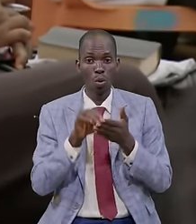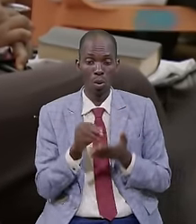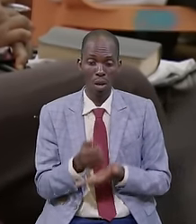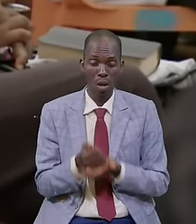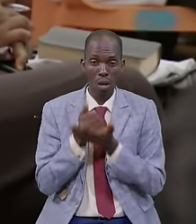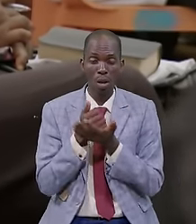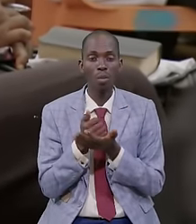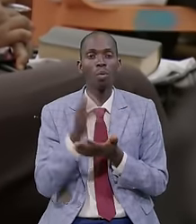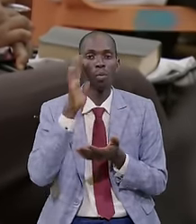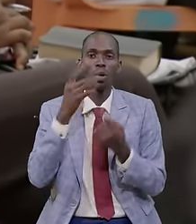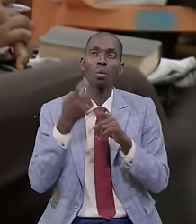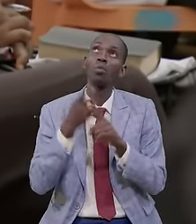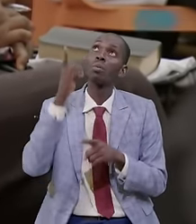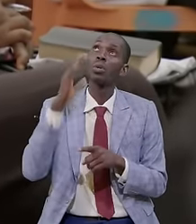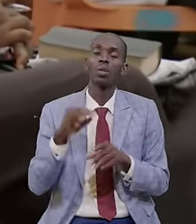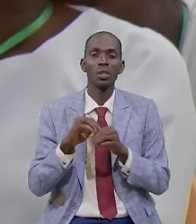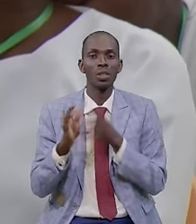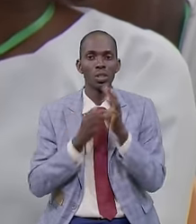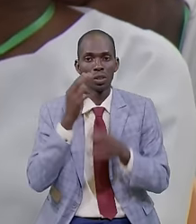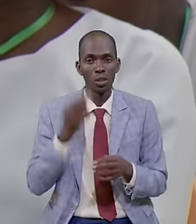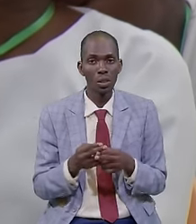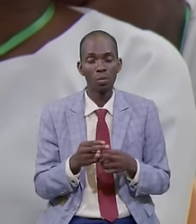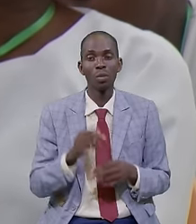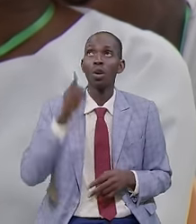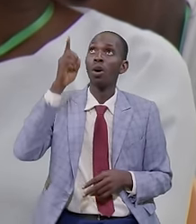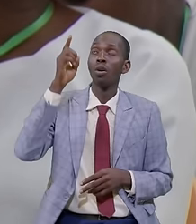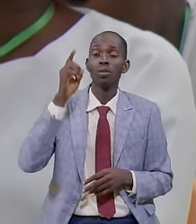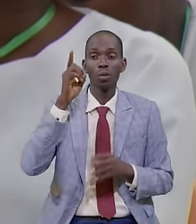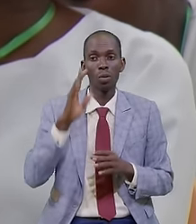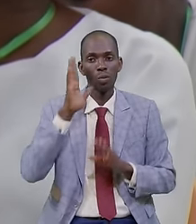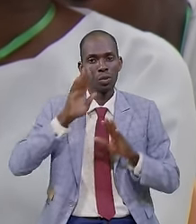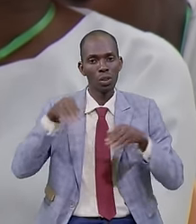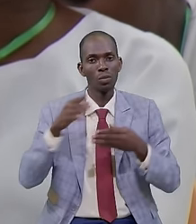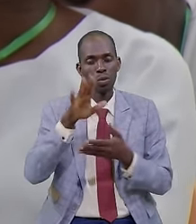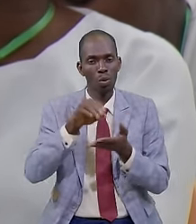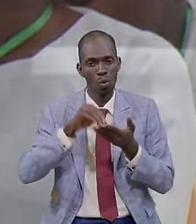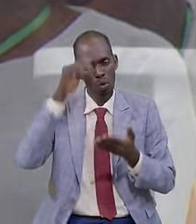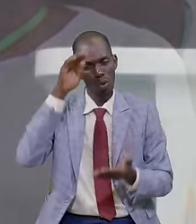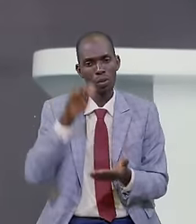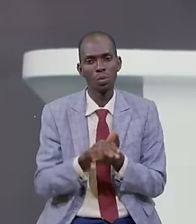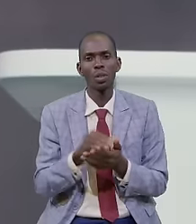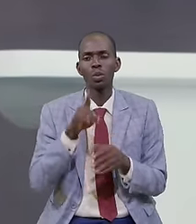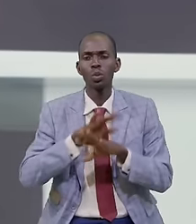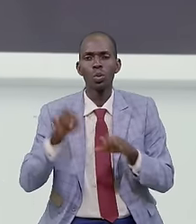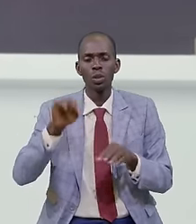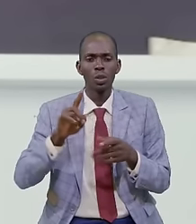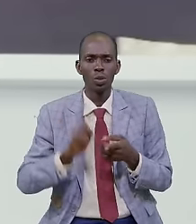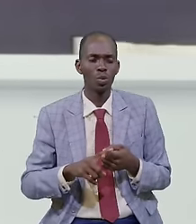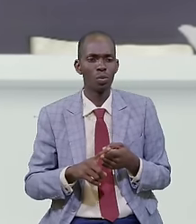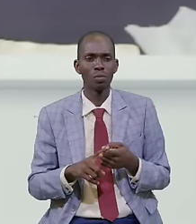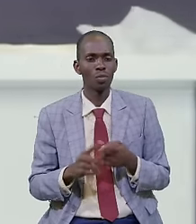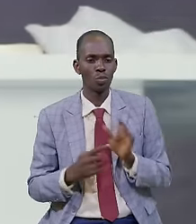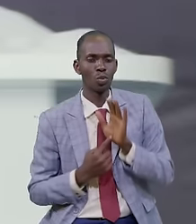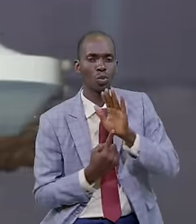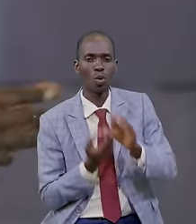Husband will be appointed by God. And you don't have to do anything. See me and see my condition.